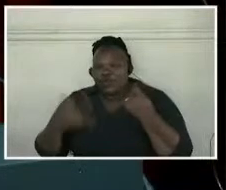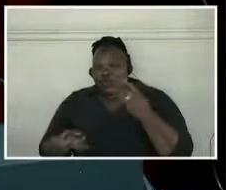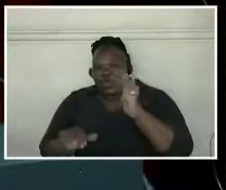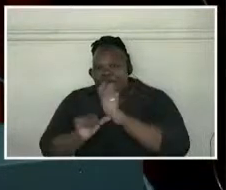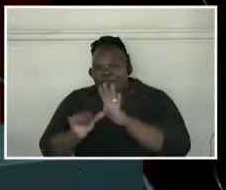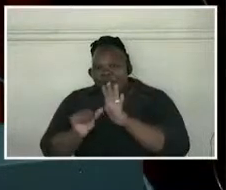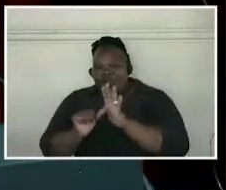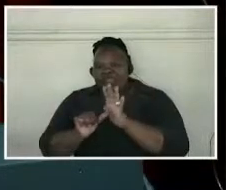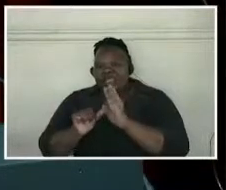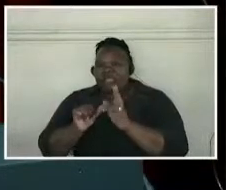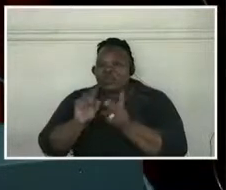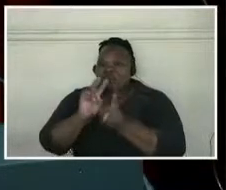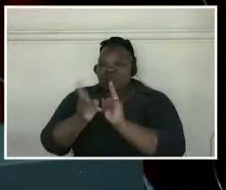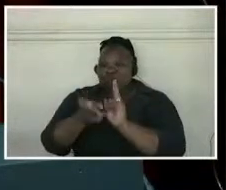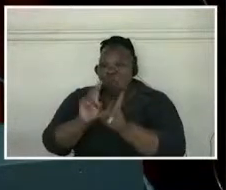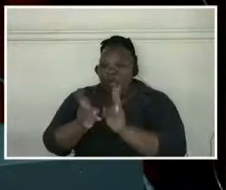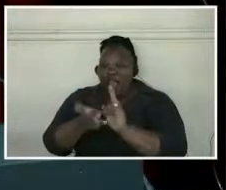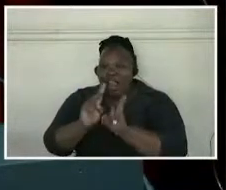is